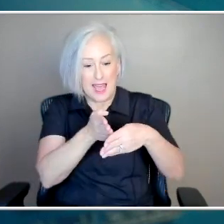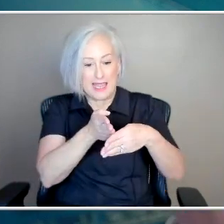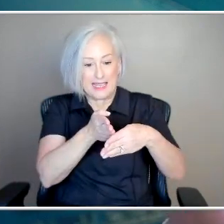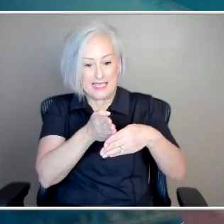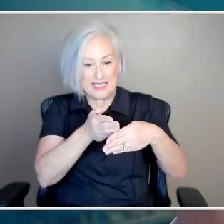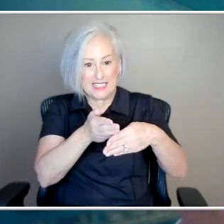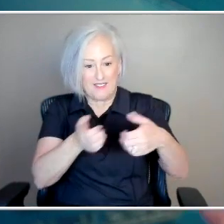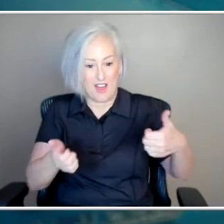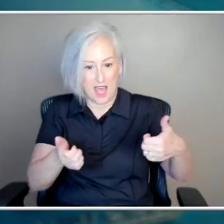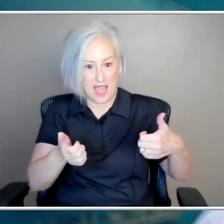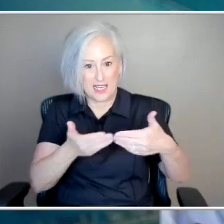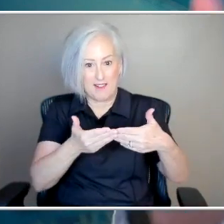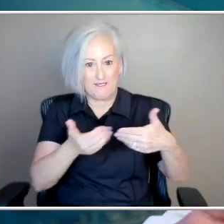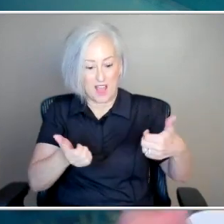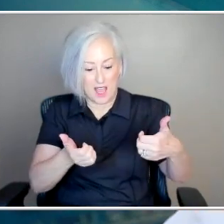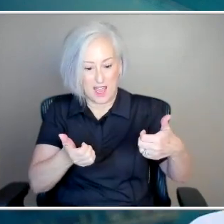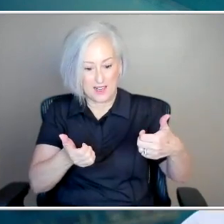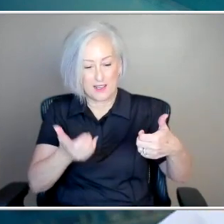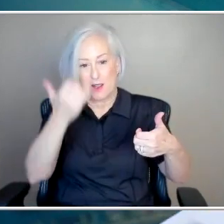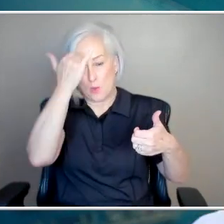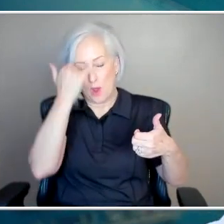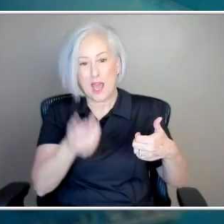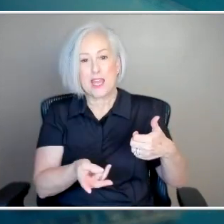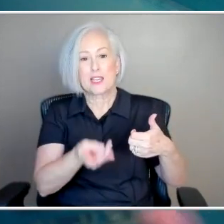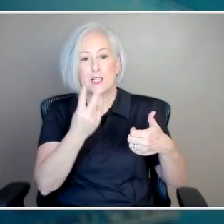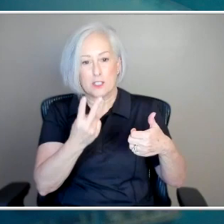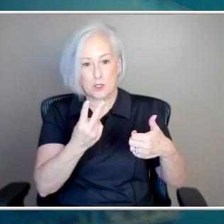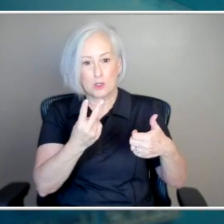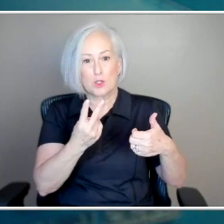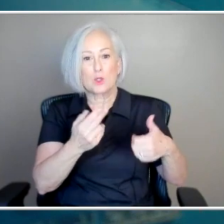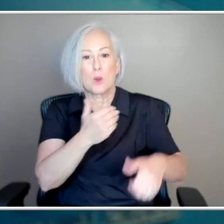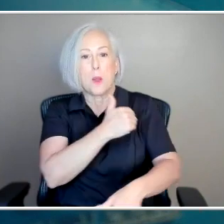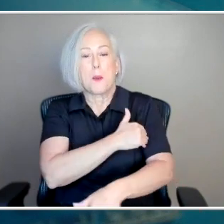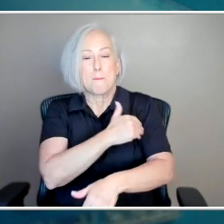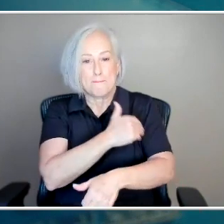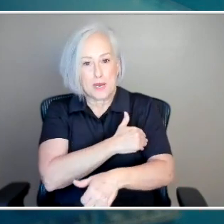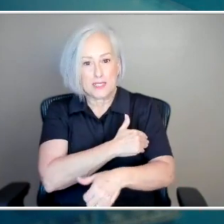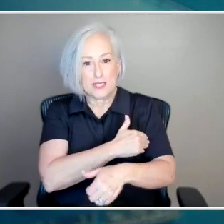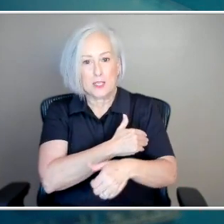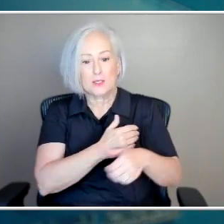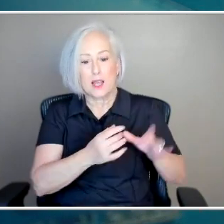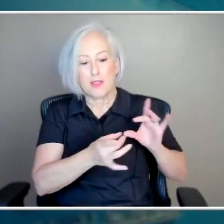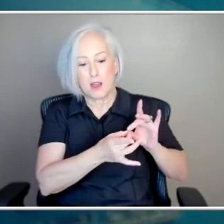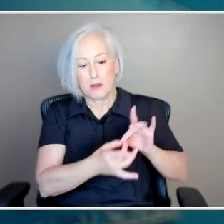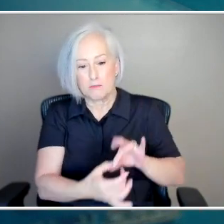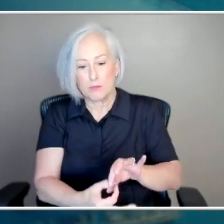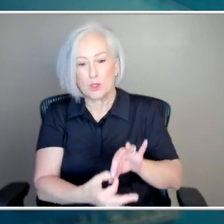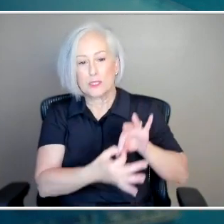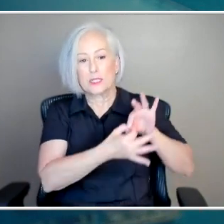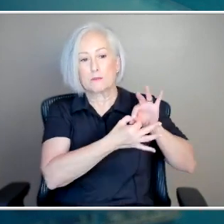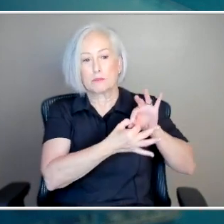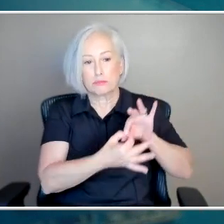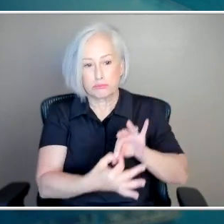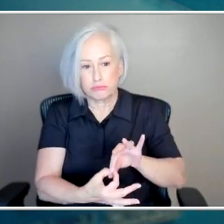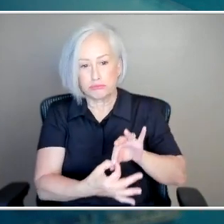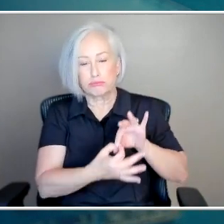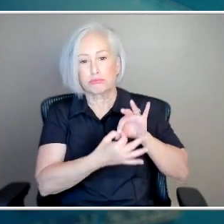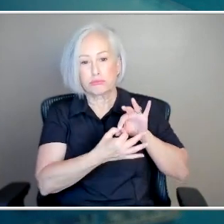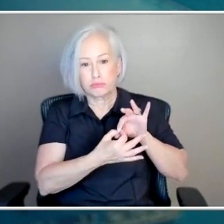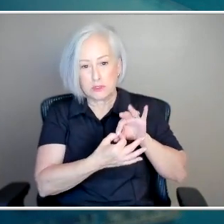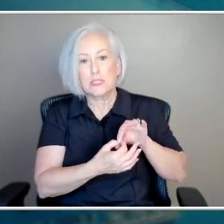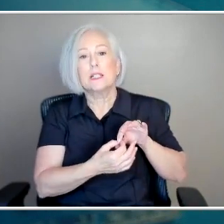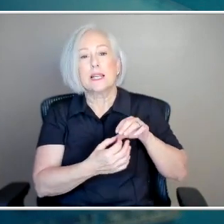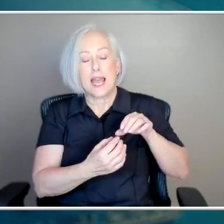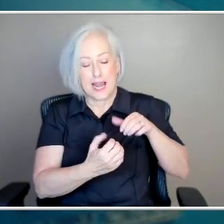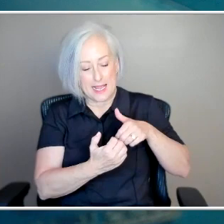two muscles pulling on each other. I've repaired the six-pack muscle back down to the bone, and I've eliminated the pull from the thigh tendon.